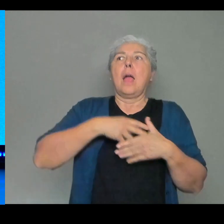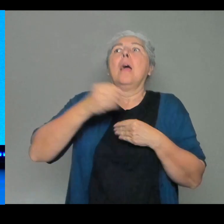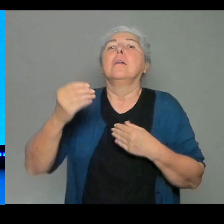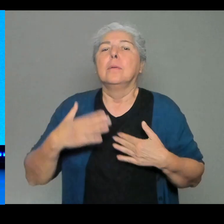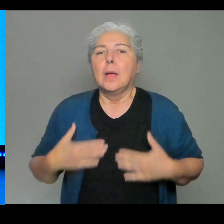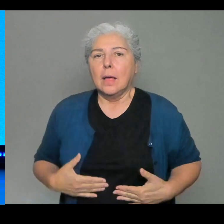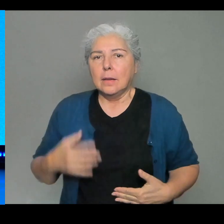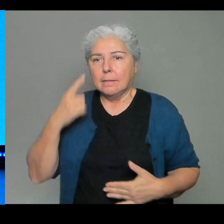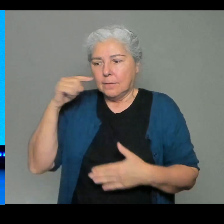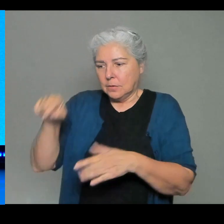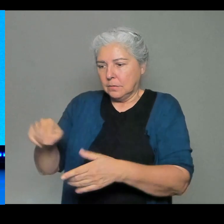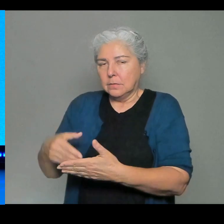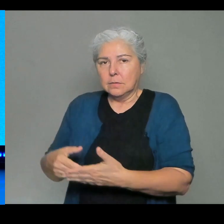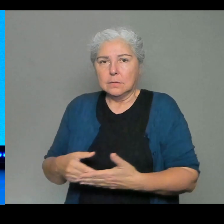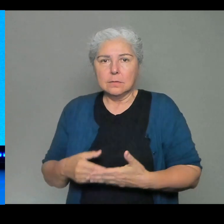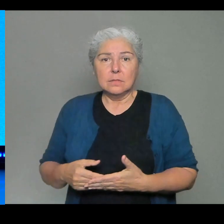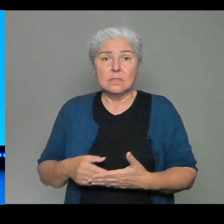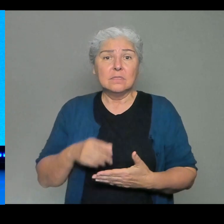body.